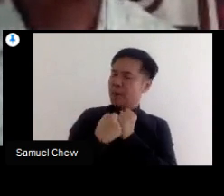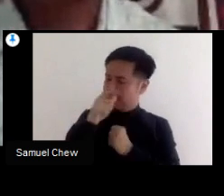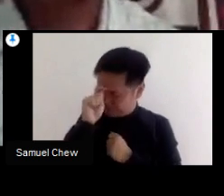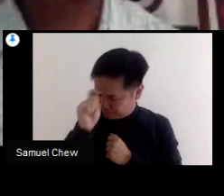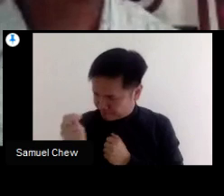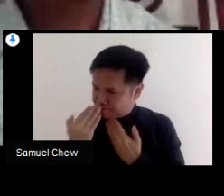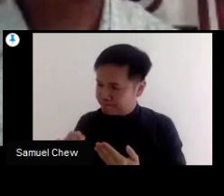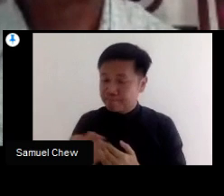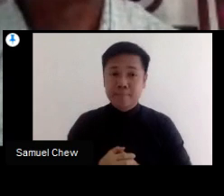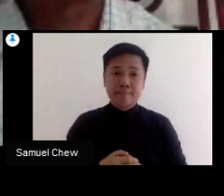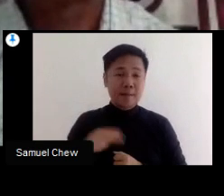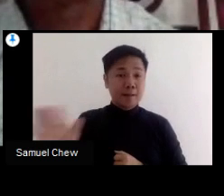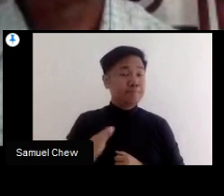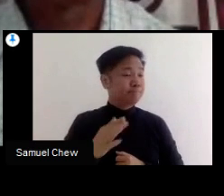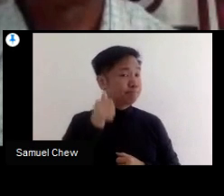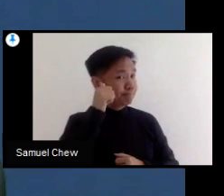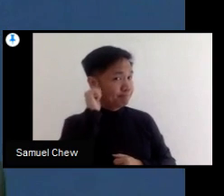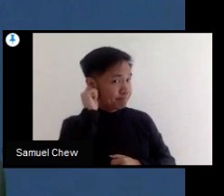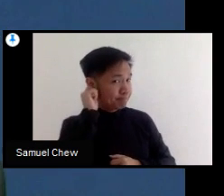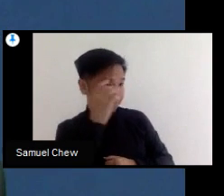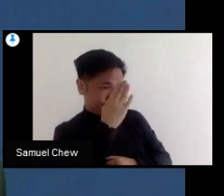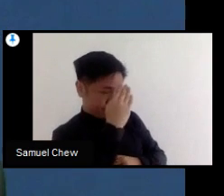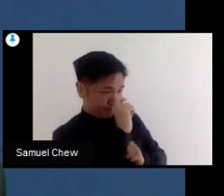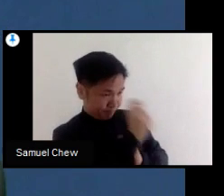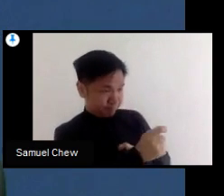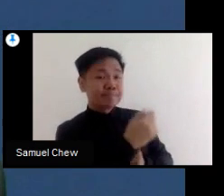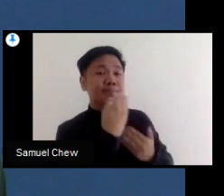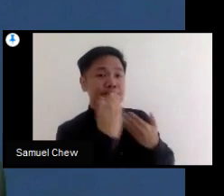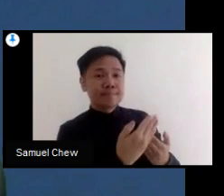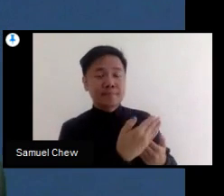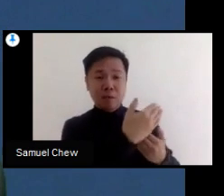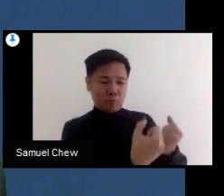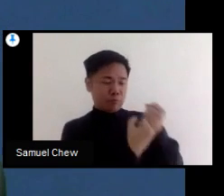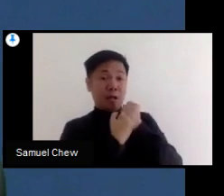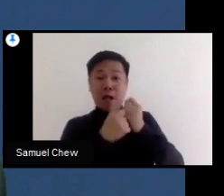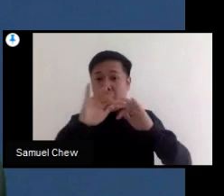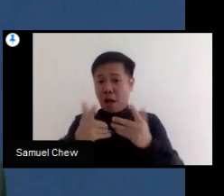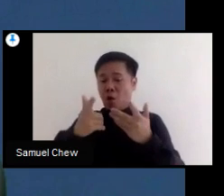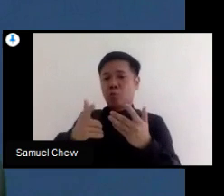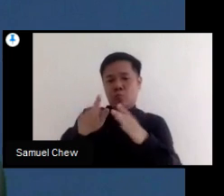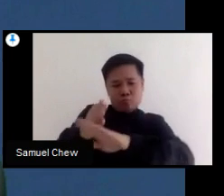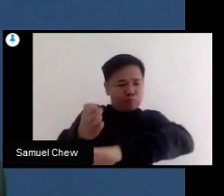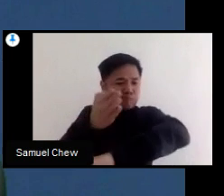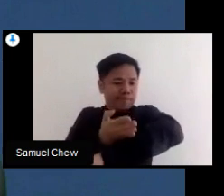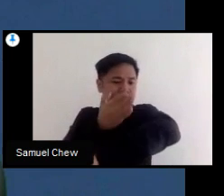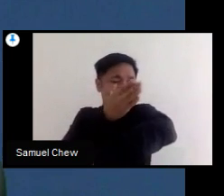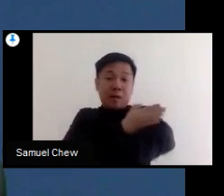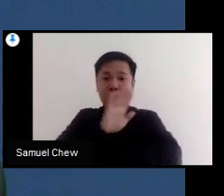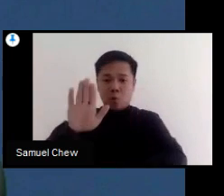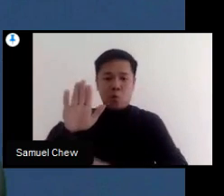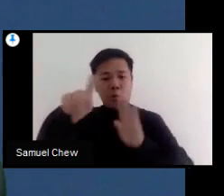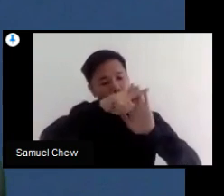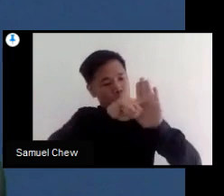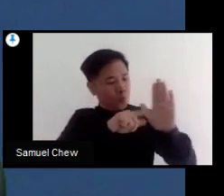Thank you, India, for your support and sharing the experience on enhanced policy and financial commitments, both at national